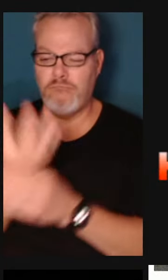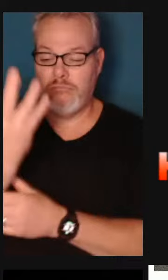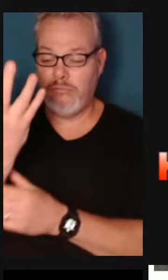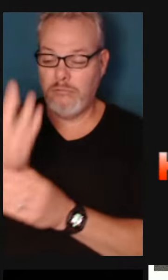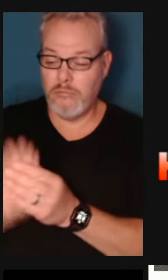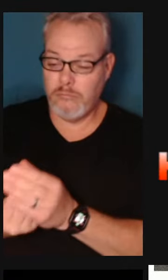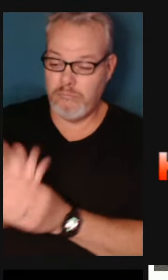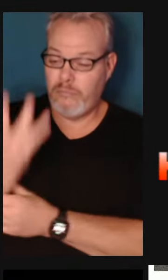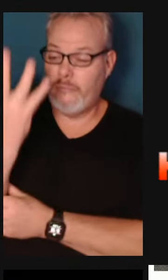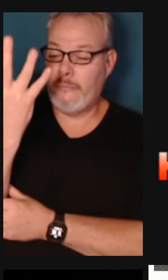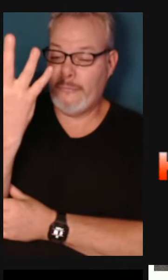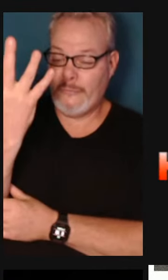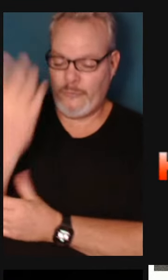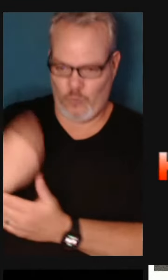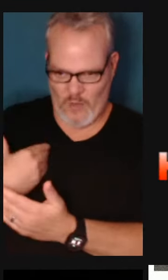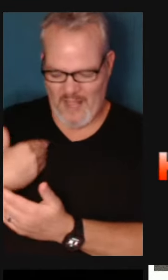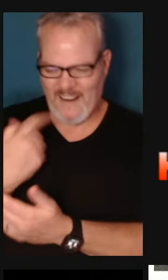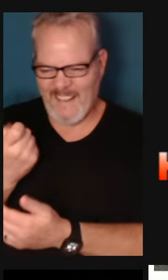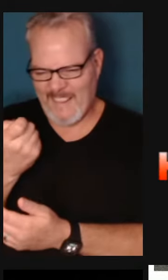little bit of accumulation there.